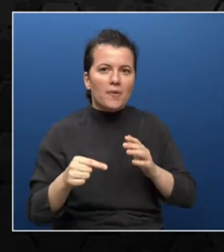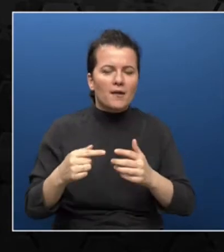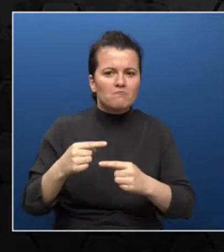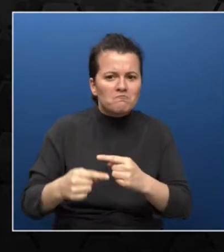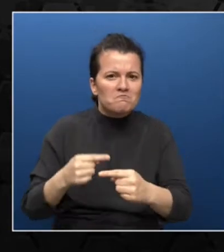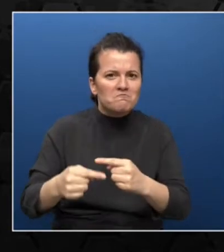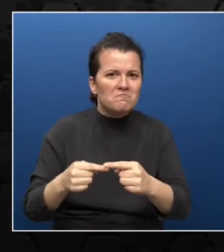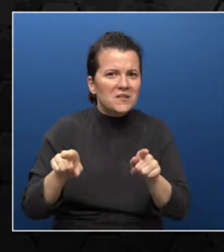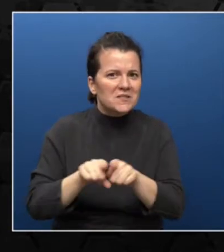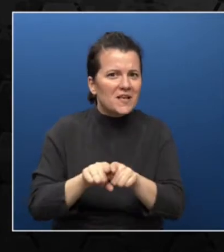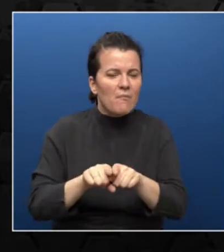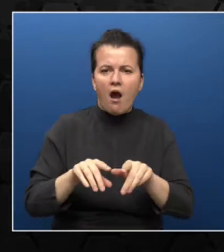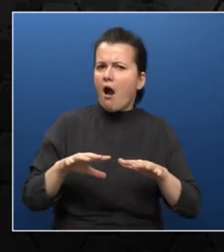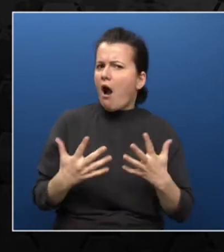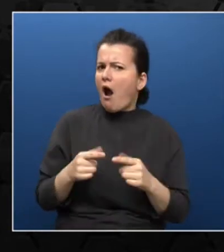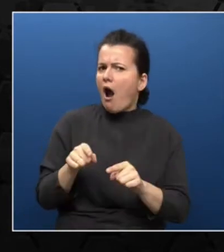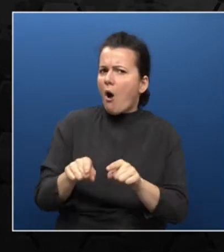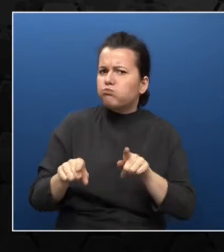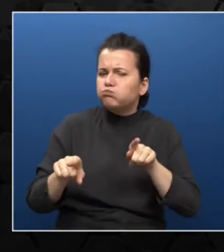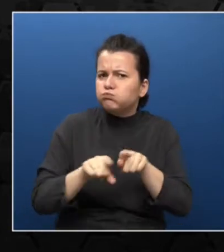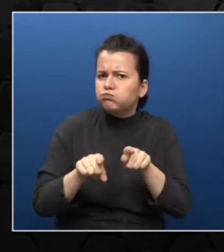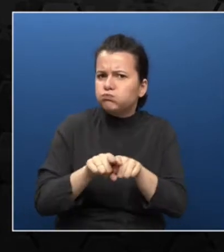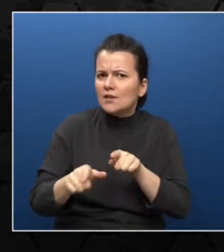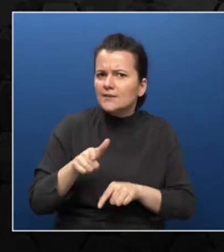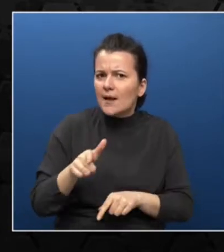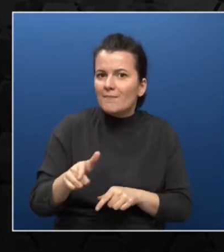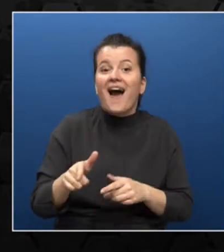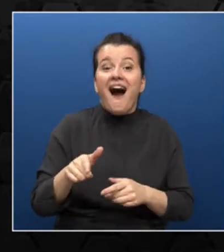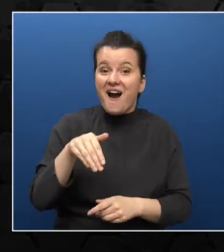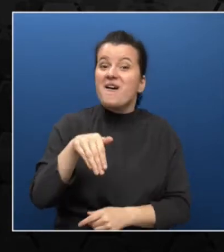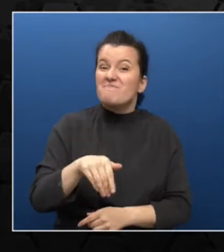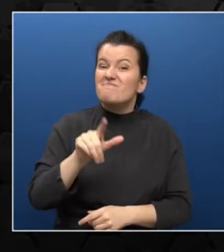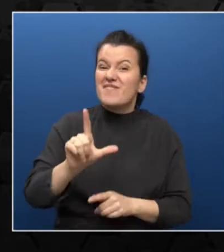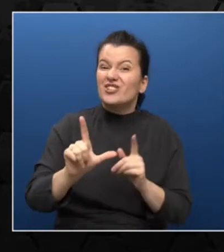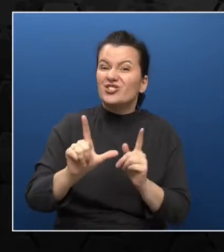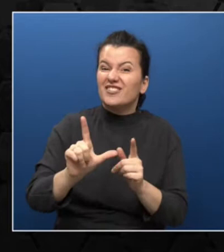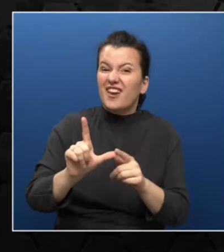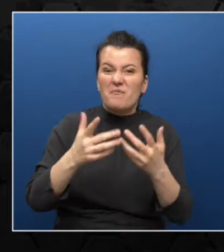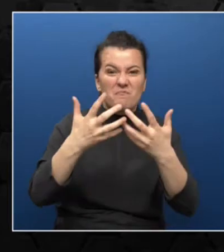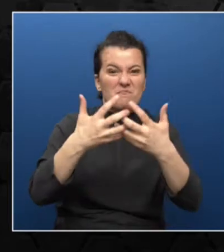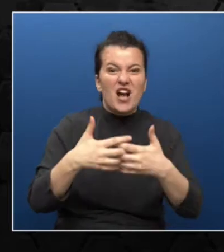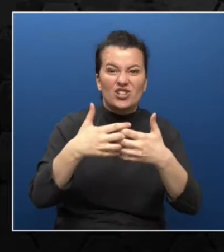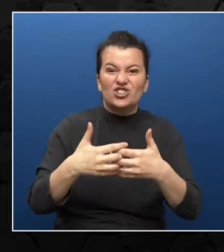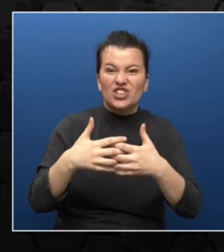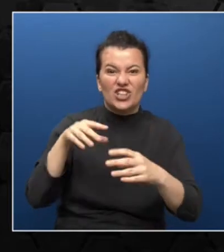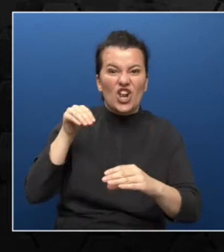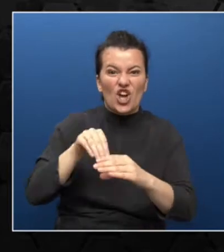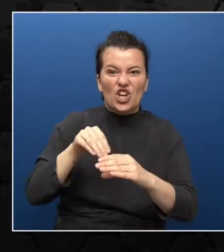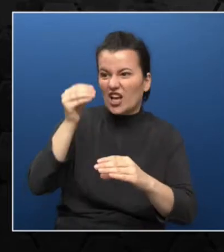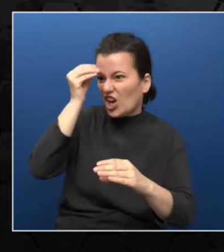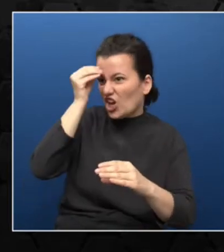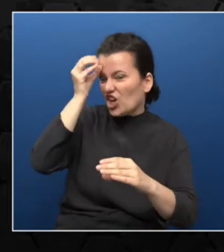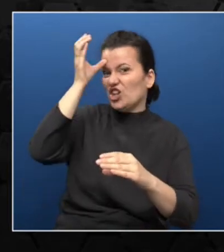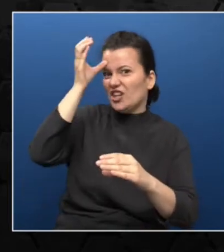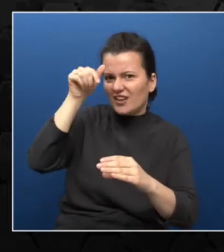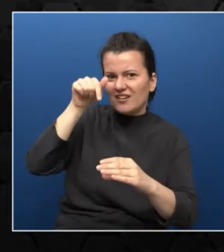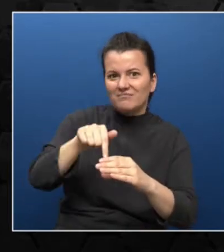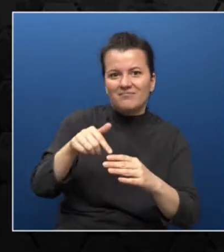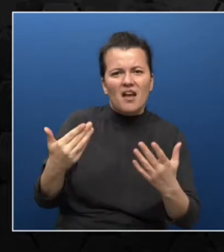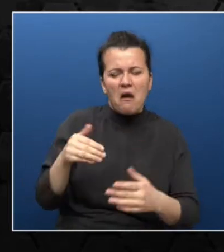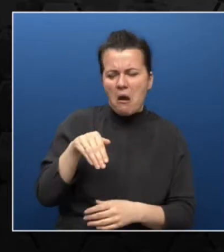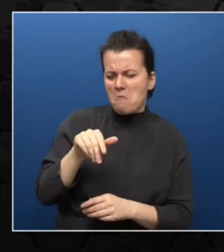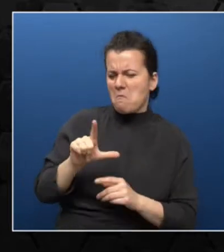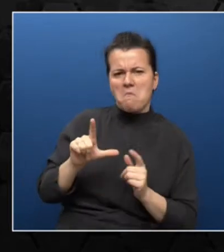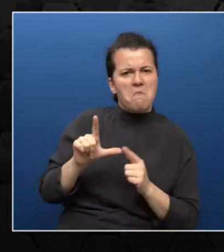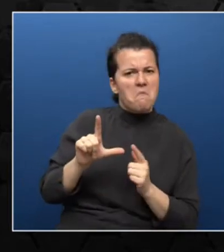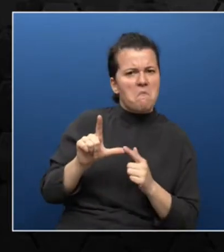can do that. One of the ways to do that is via machine learning. So machine learning, like the name suggests, is called in various ways by which